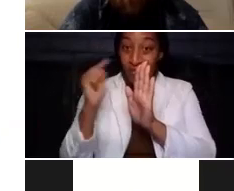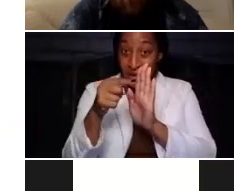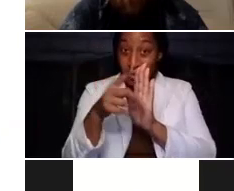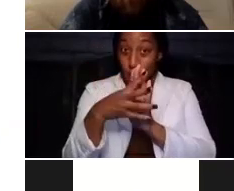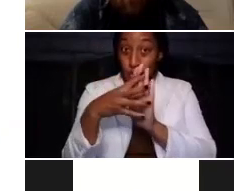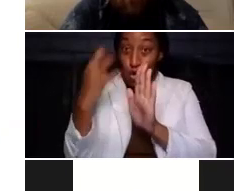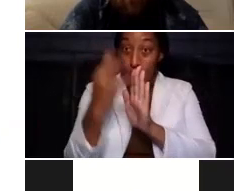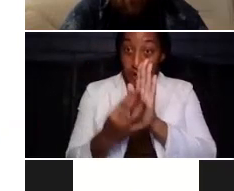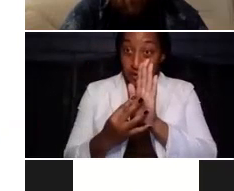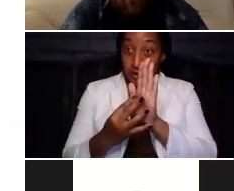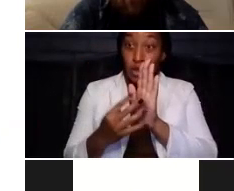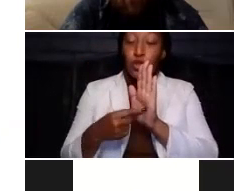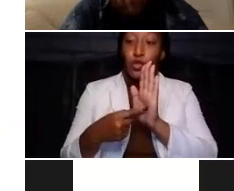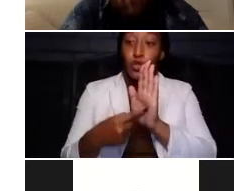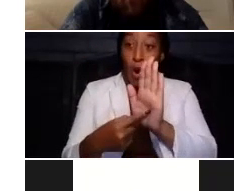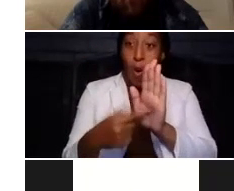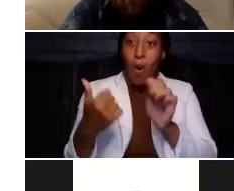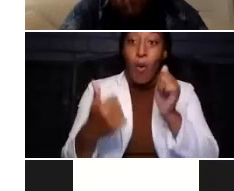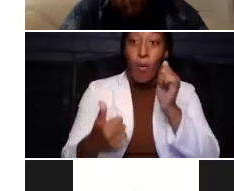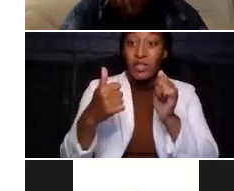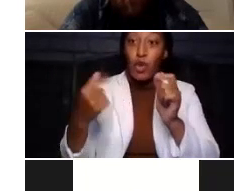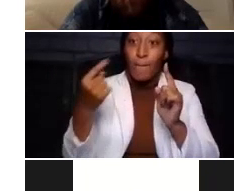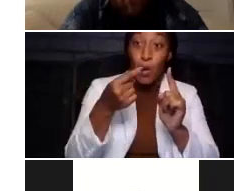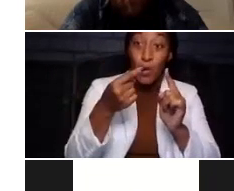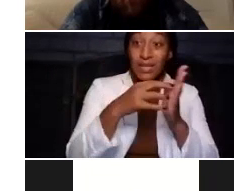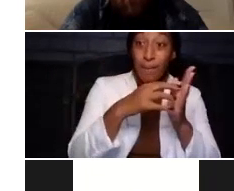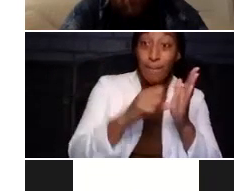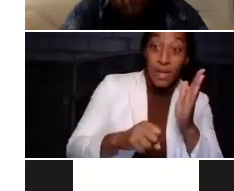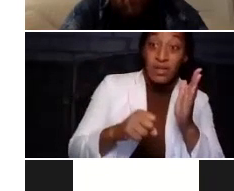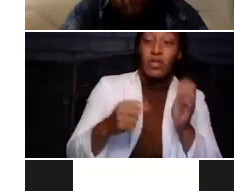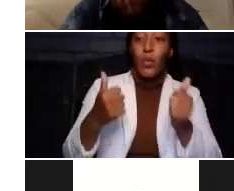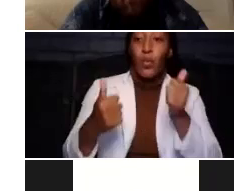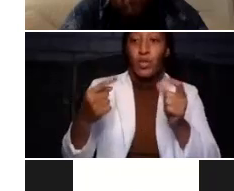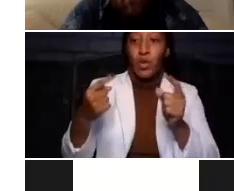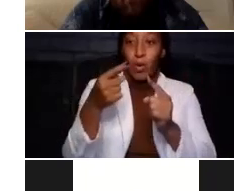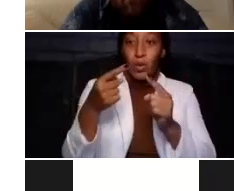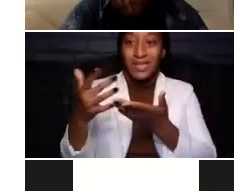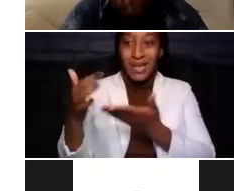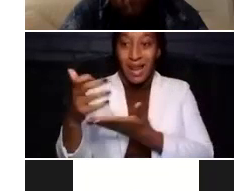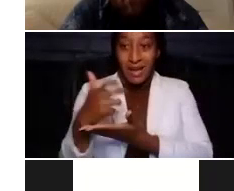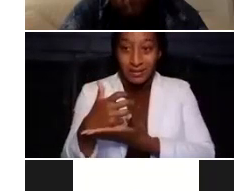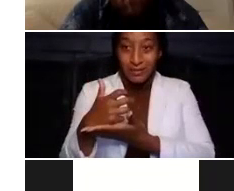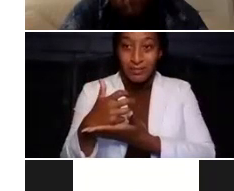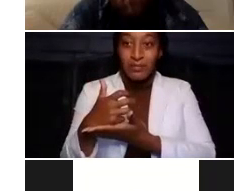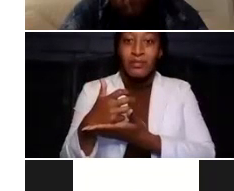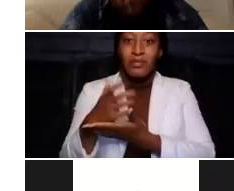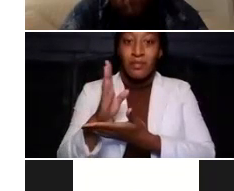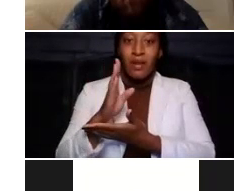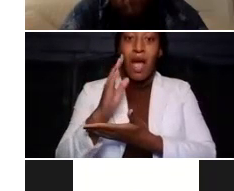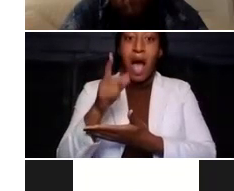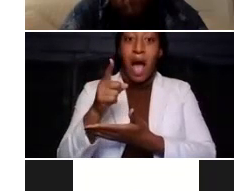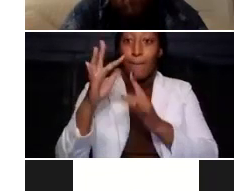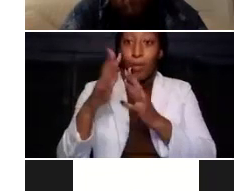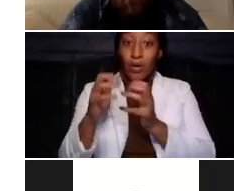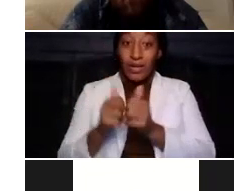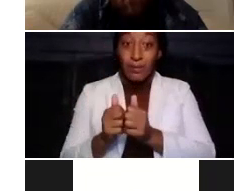is worth 100 points. So what I did was I broke that 100 points down into 5 categories. Each category is worth a maximum of 20